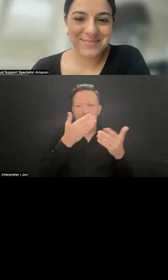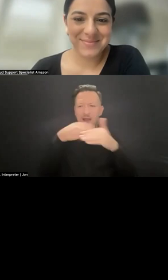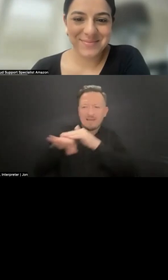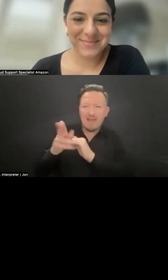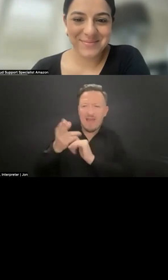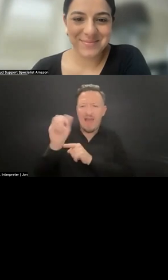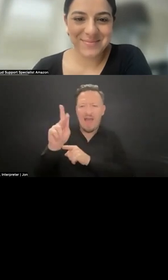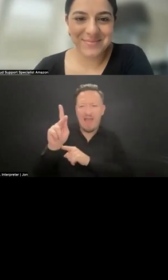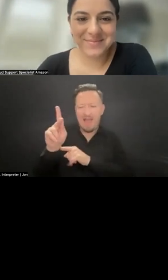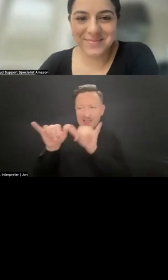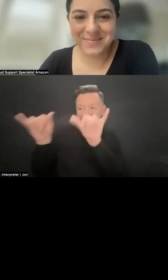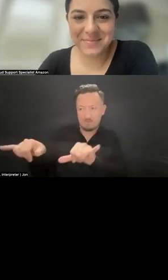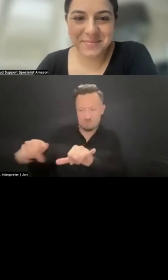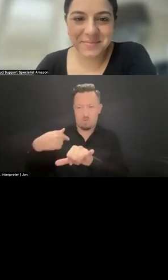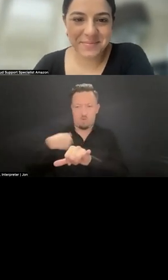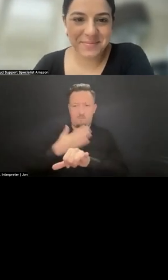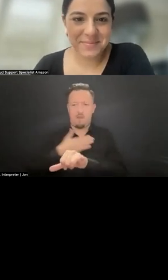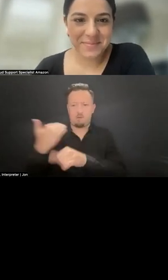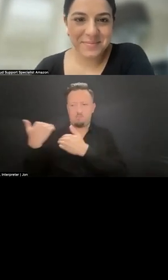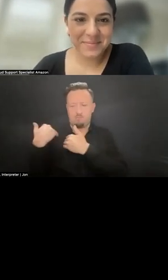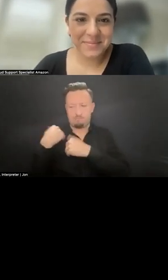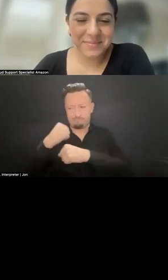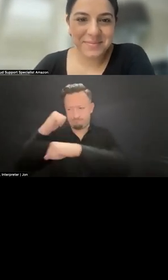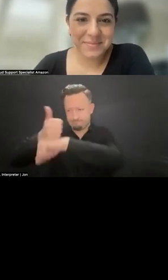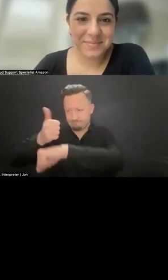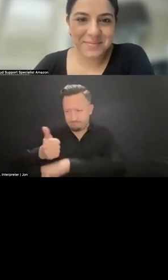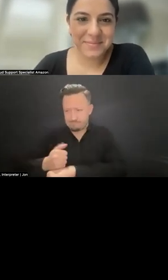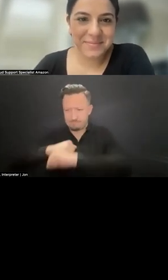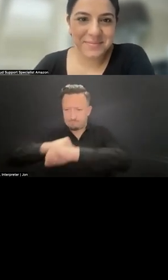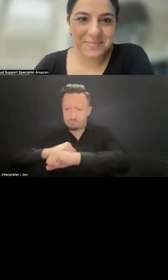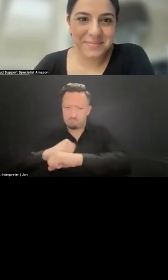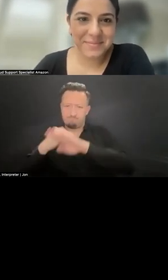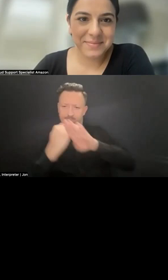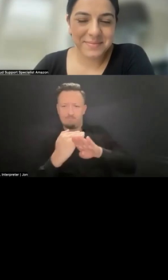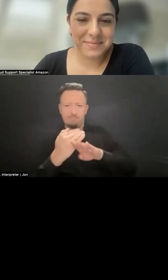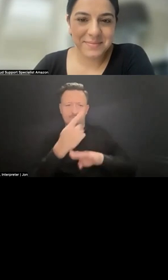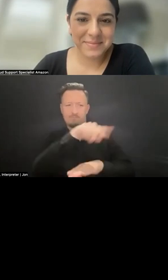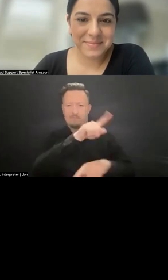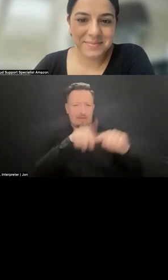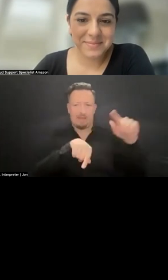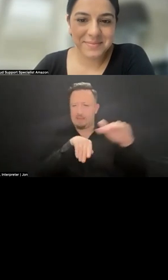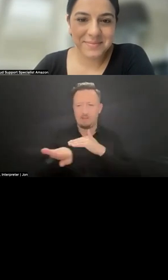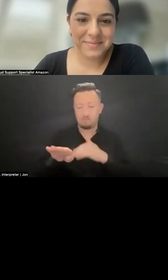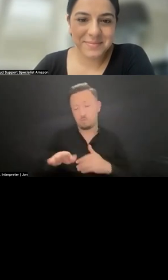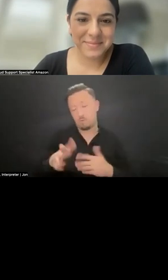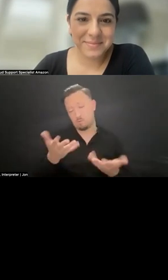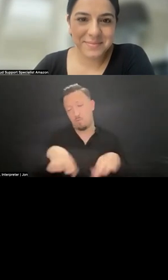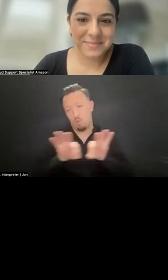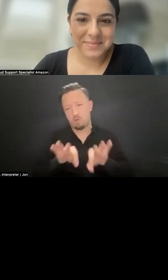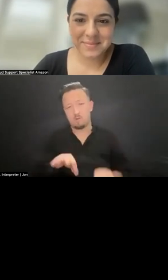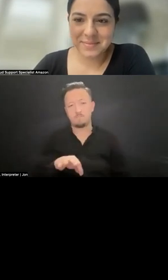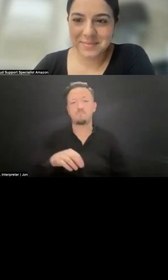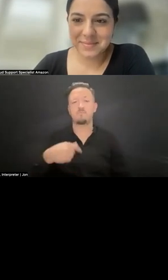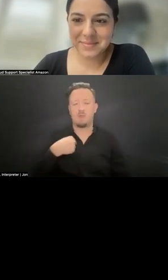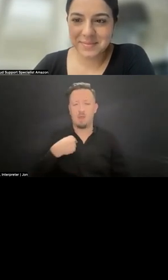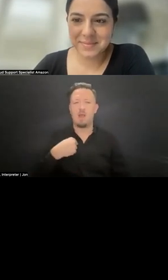secure. So it's a pretty important, area that I pursue in the industry. Lots of background in